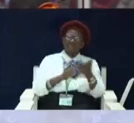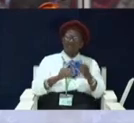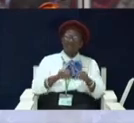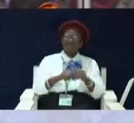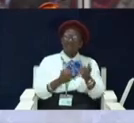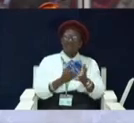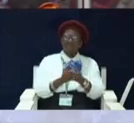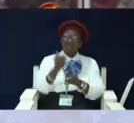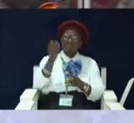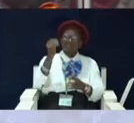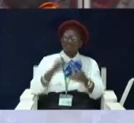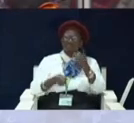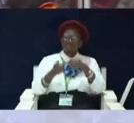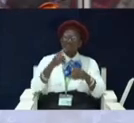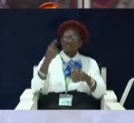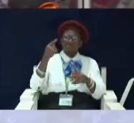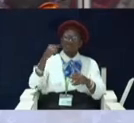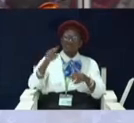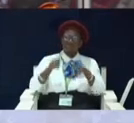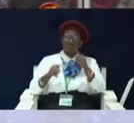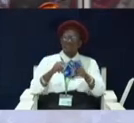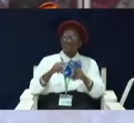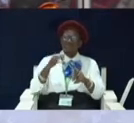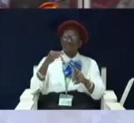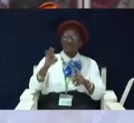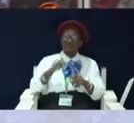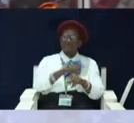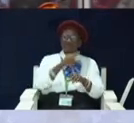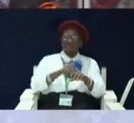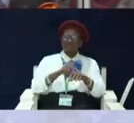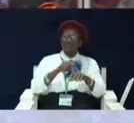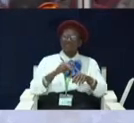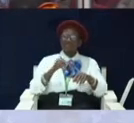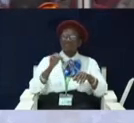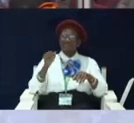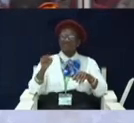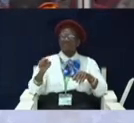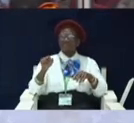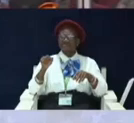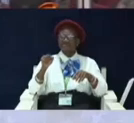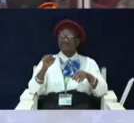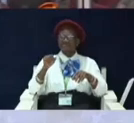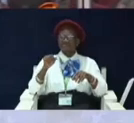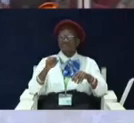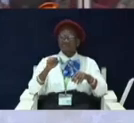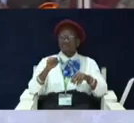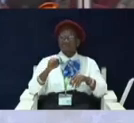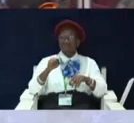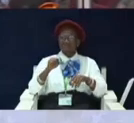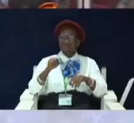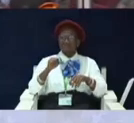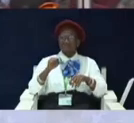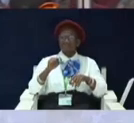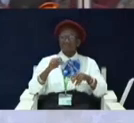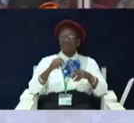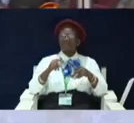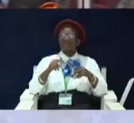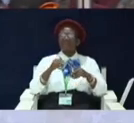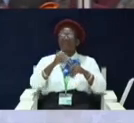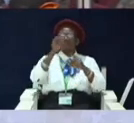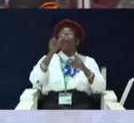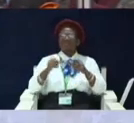or nations. Baba wo nigba ti aluyo nwa fun awon eniyan kan tabi orilede. Particularly in